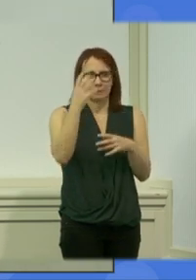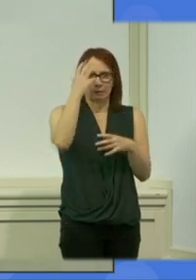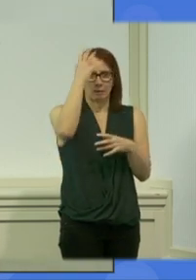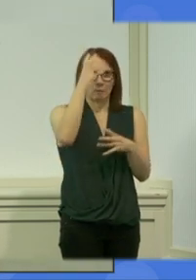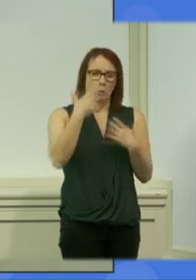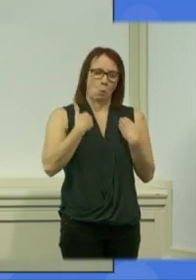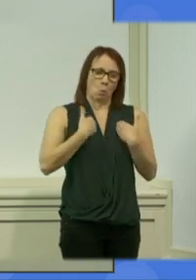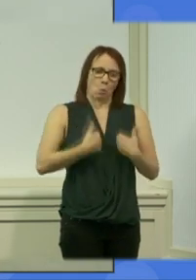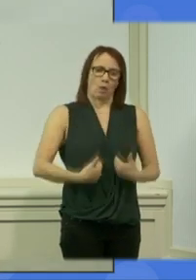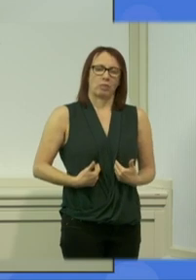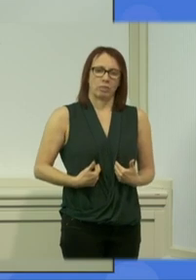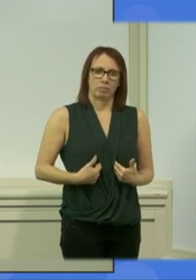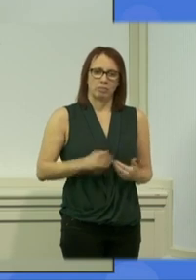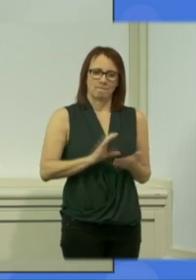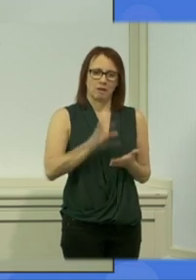fund.